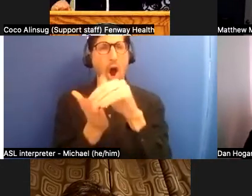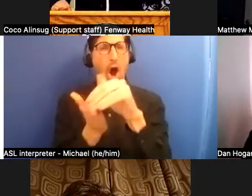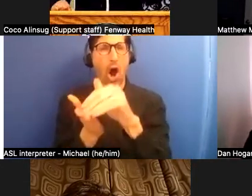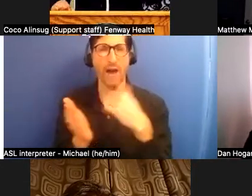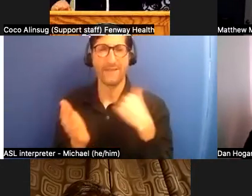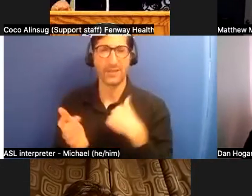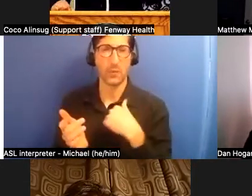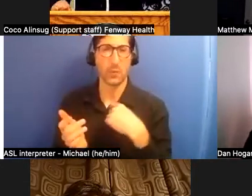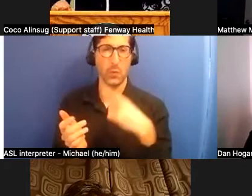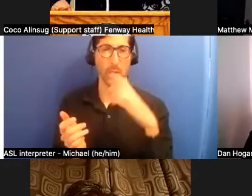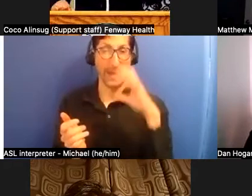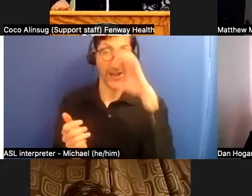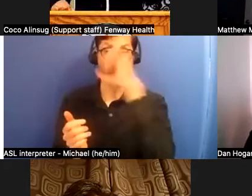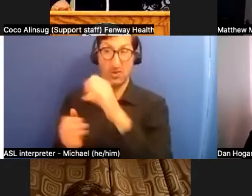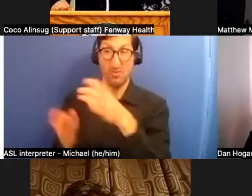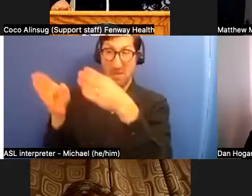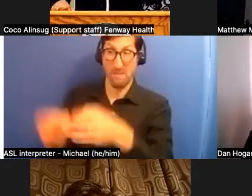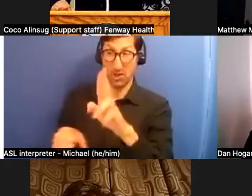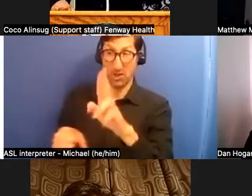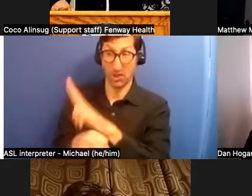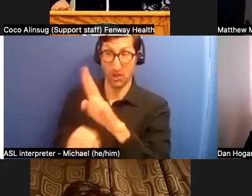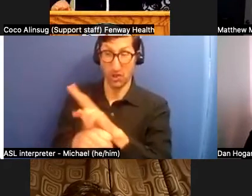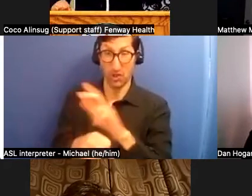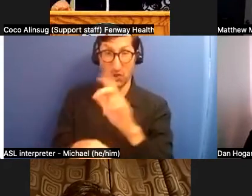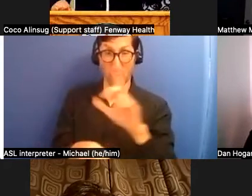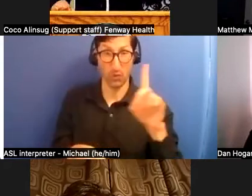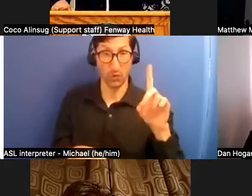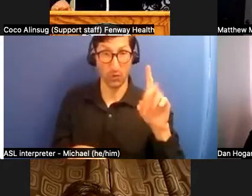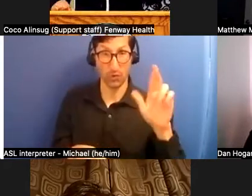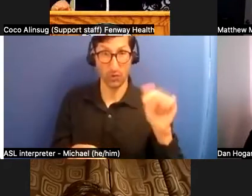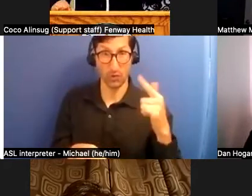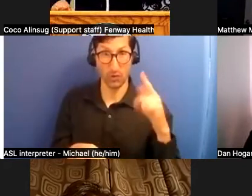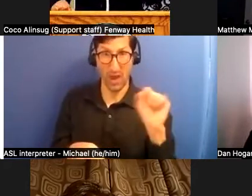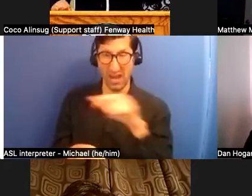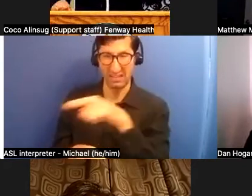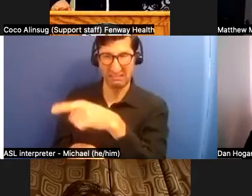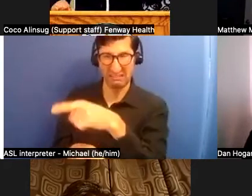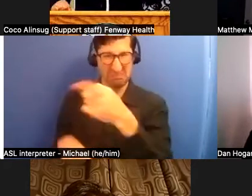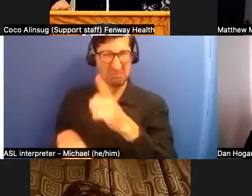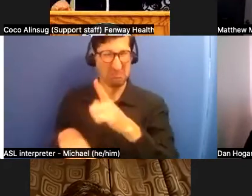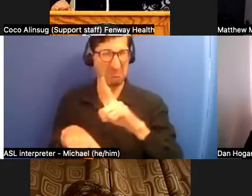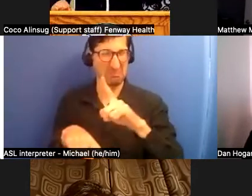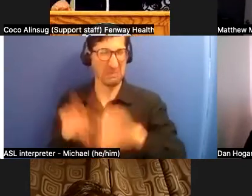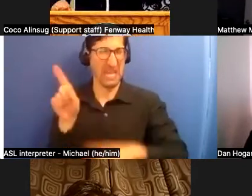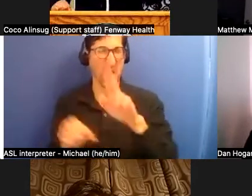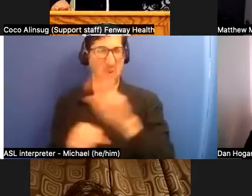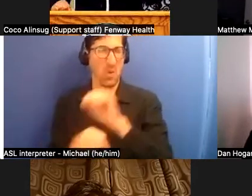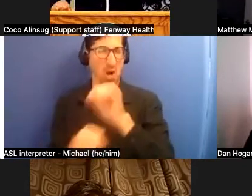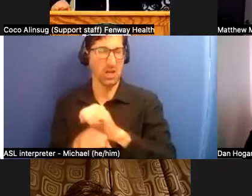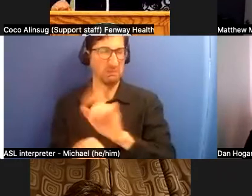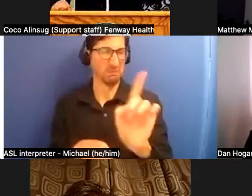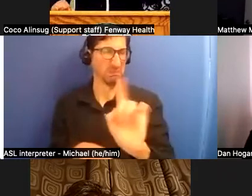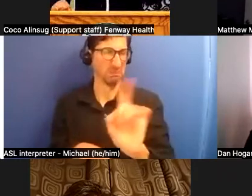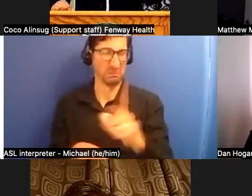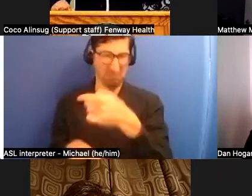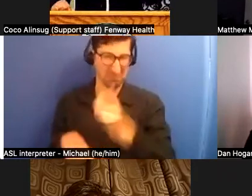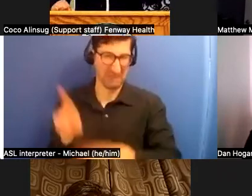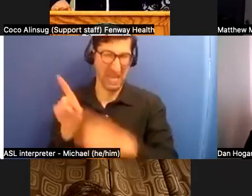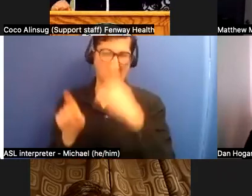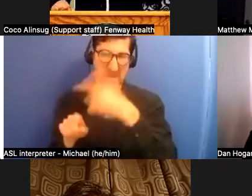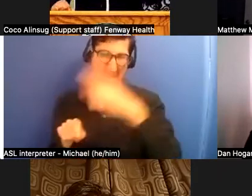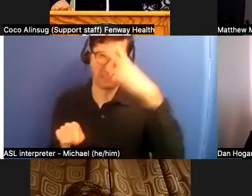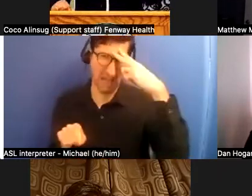like a position where they are working, because like they're like, oh, well, these people are, you know, these people are